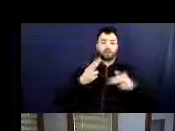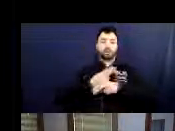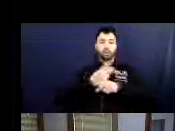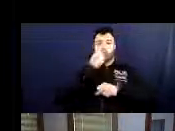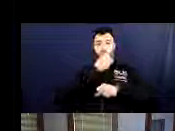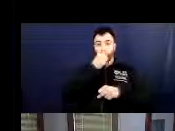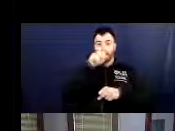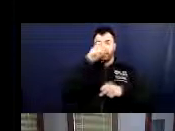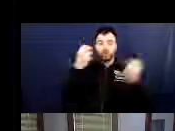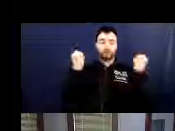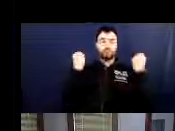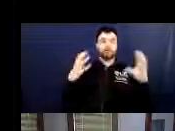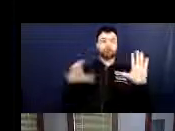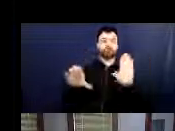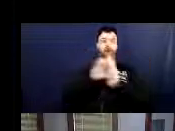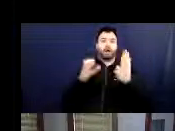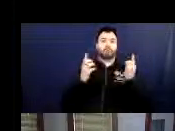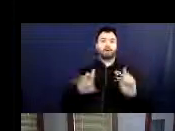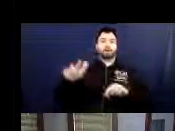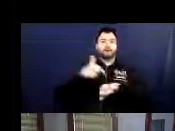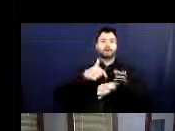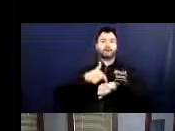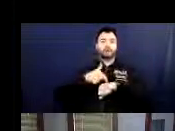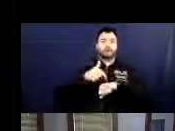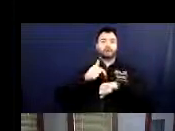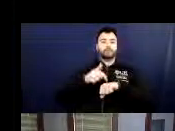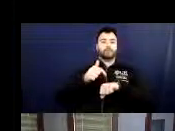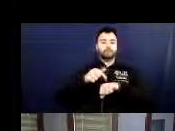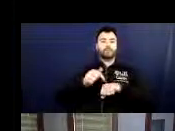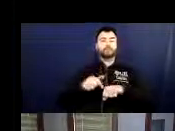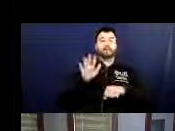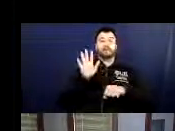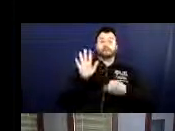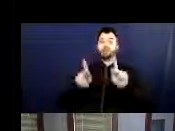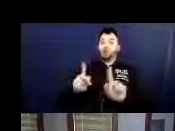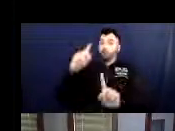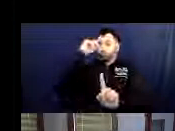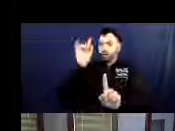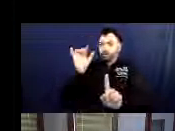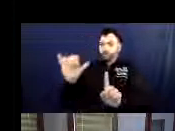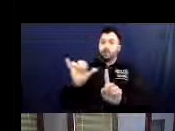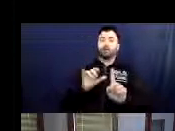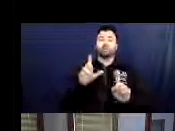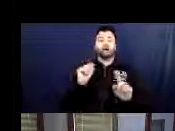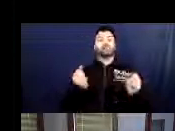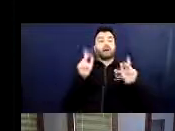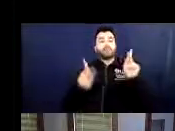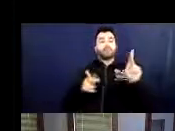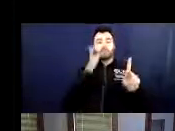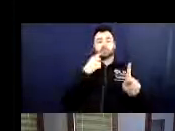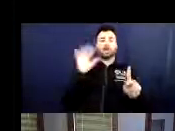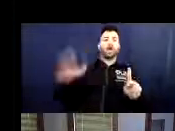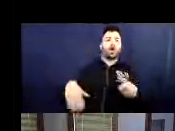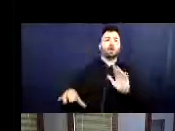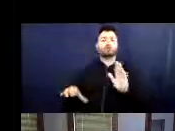And it wasn't unusual to use that as an excuse for